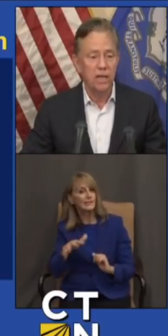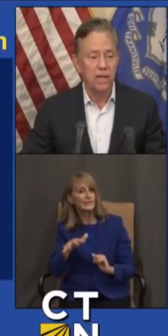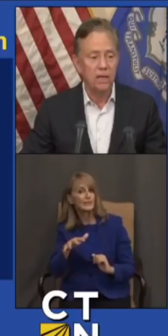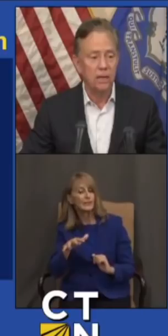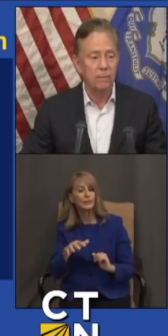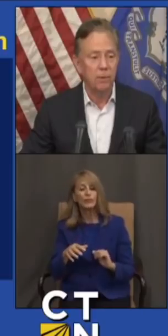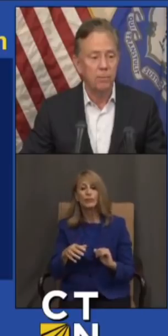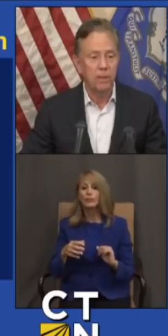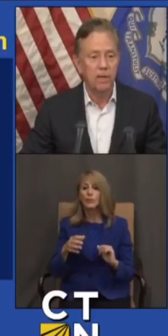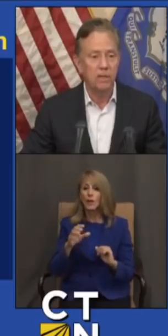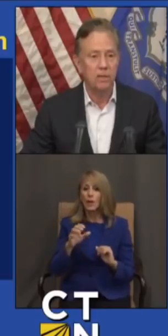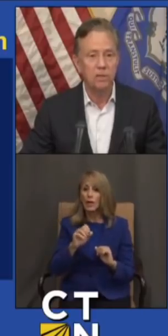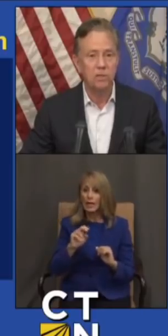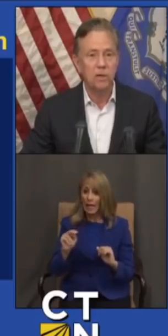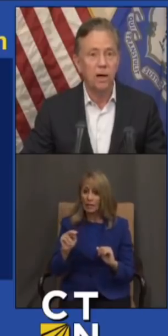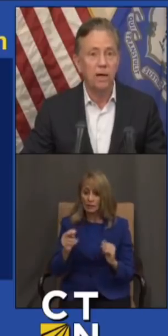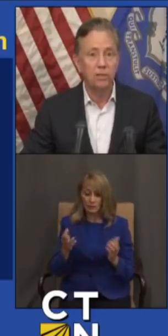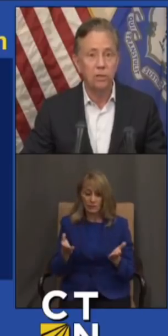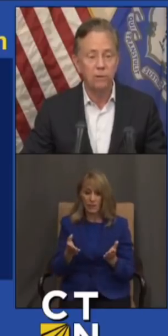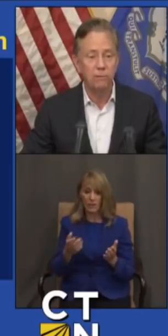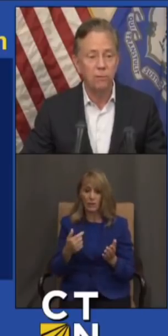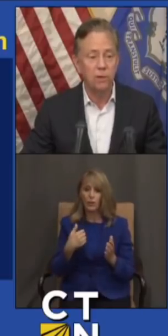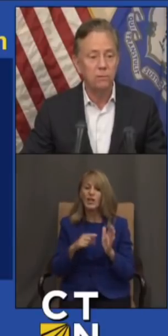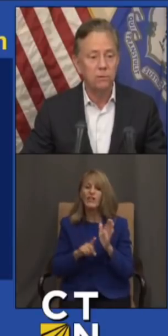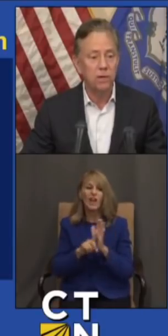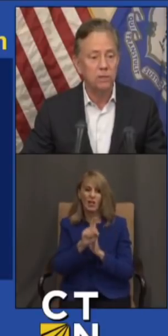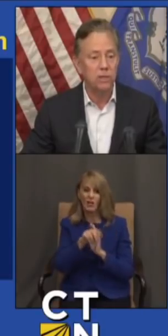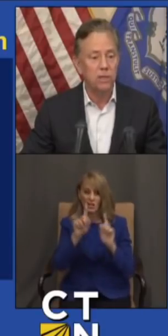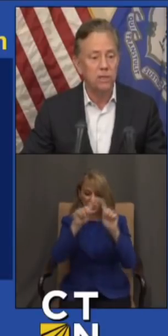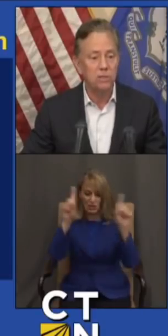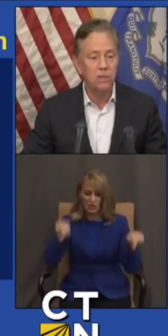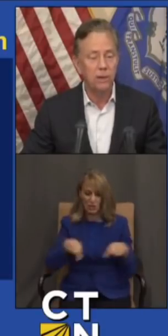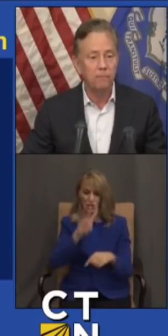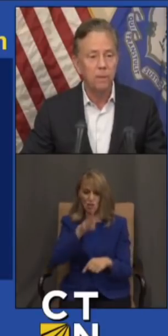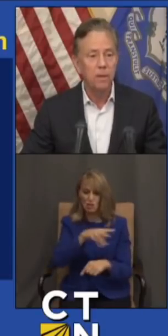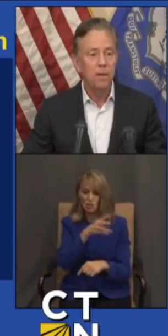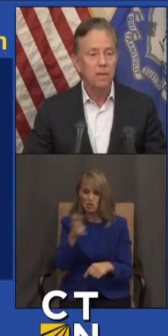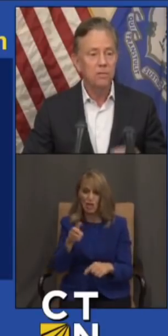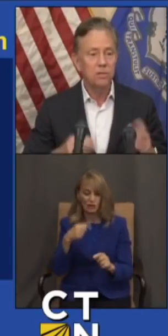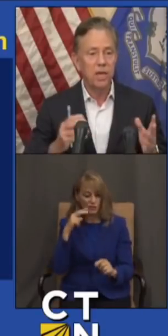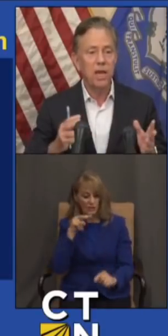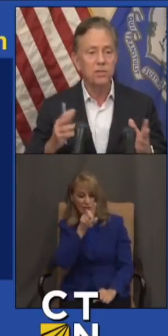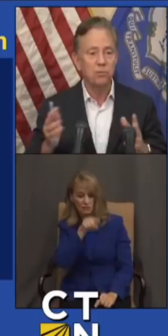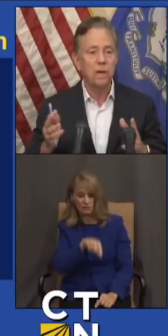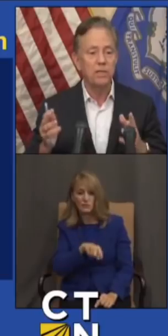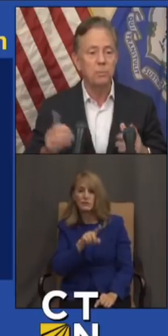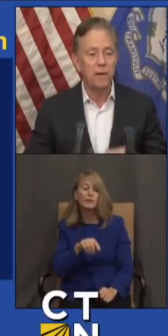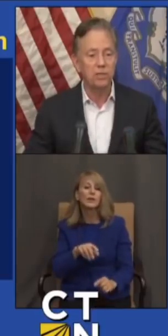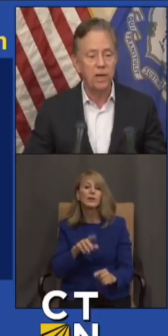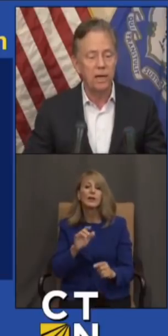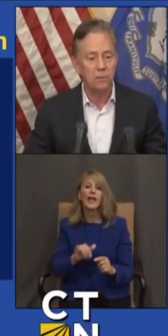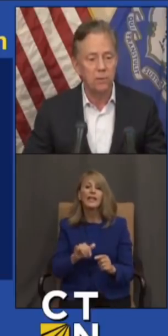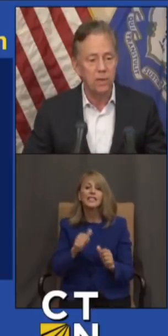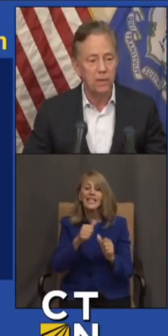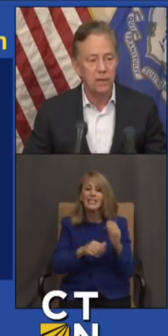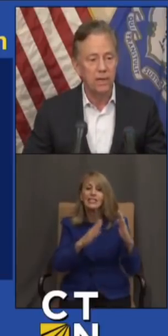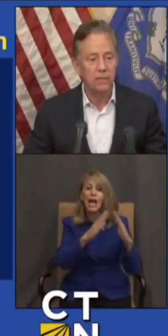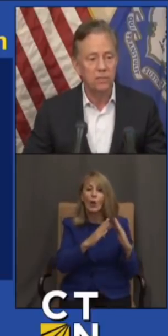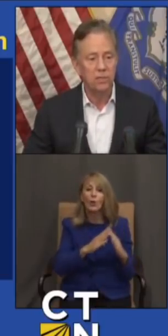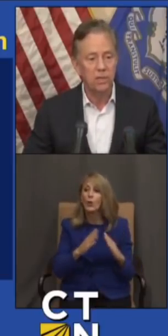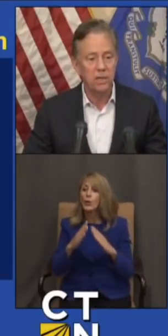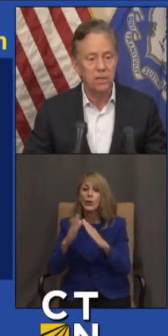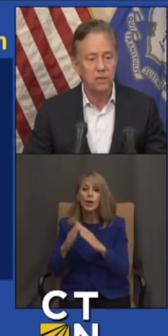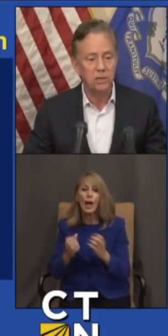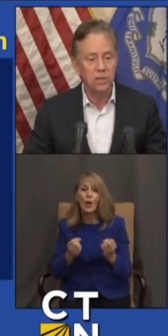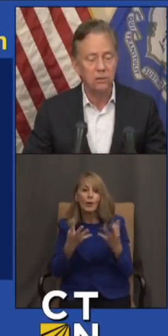of Connecticut, we put together this eye chart for you. Josh did this. This is case rates by town. And I can